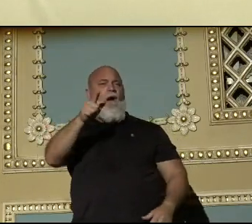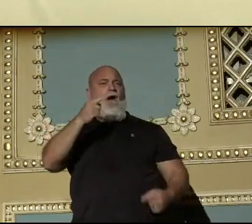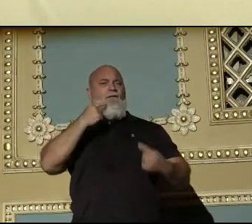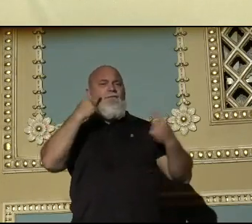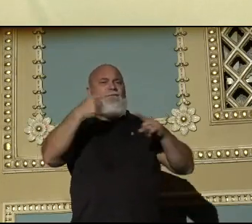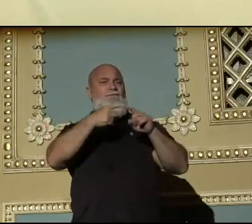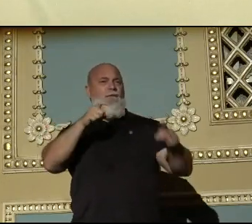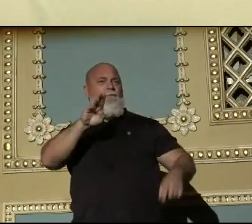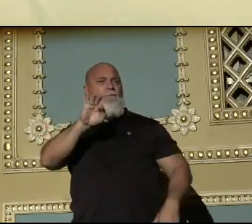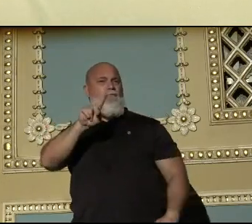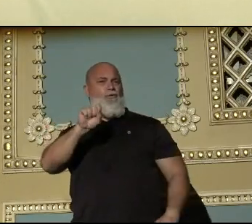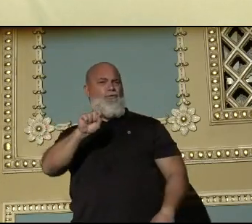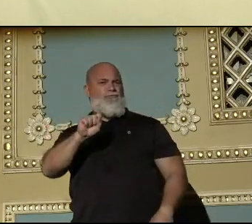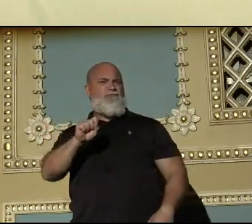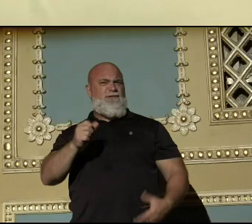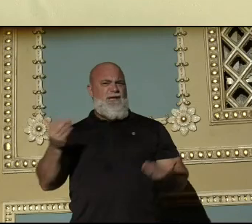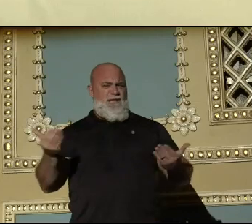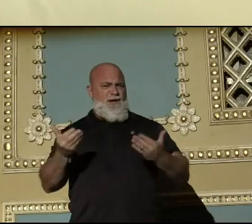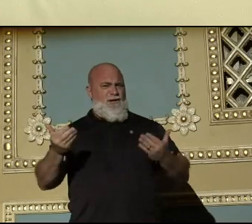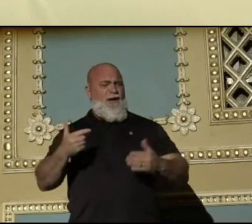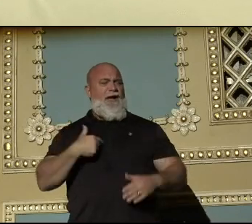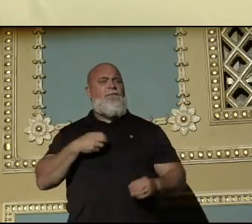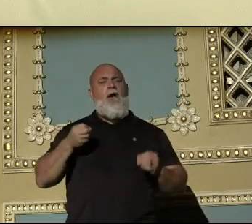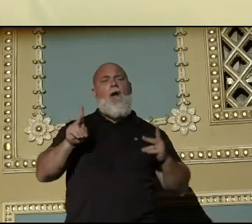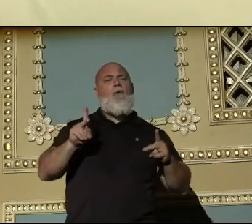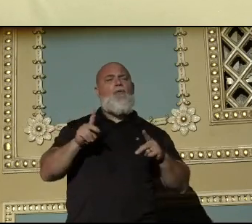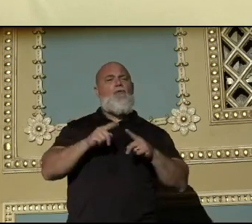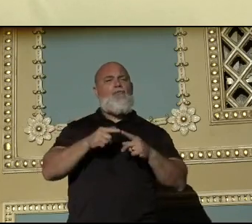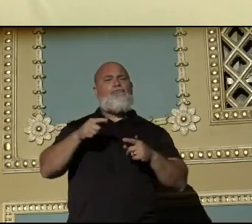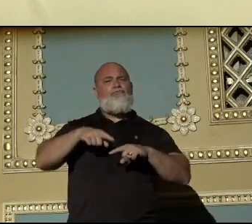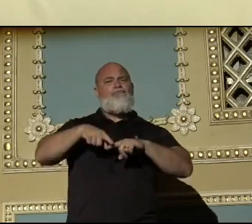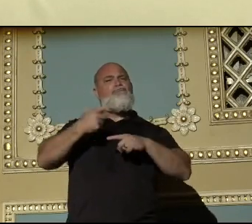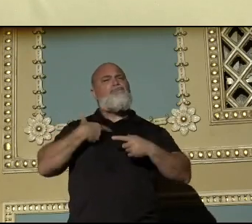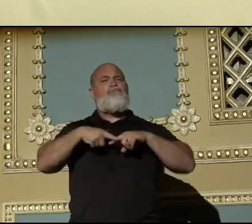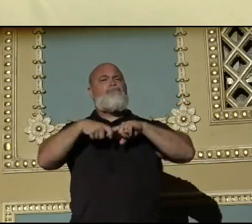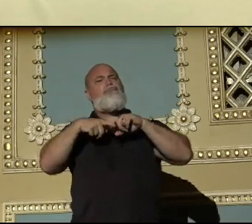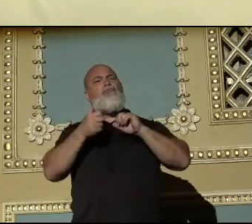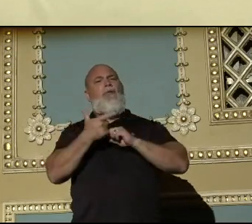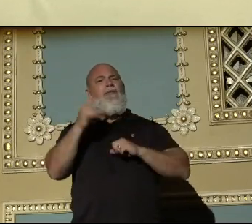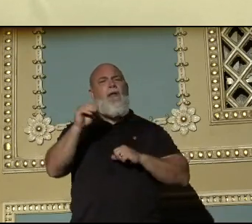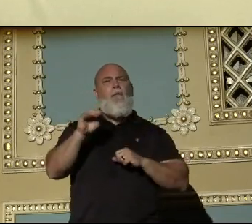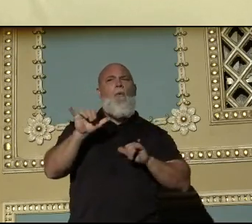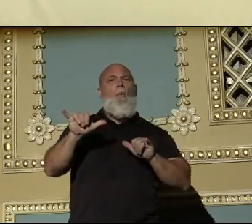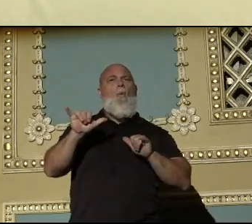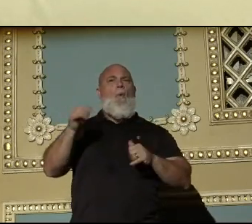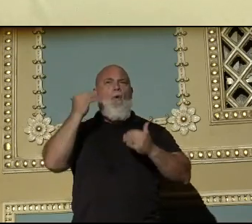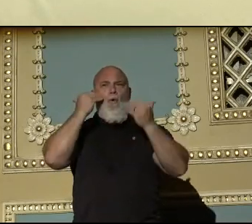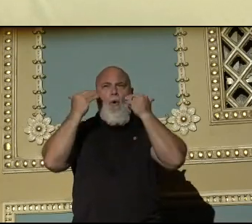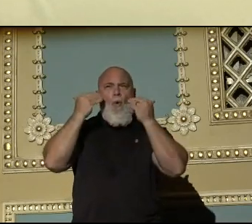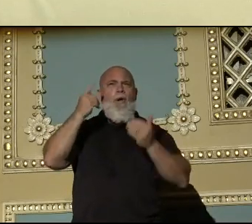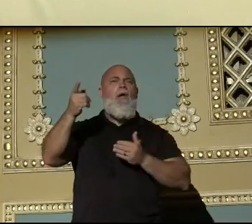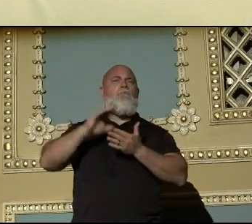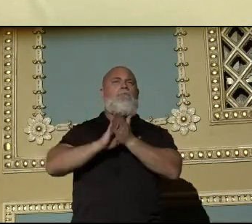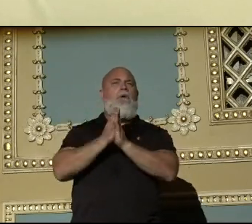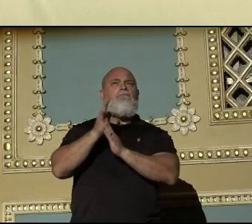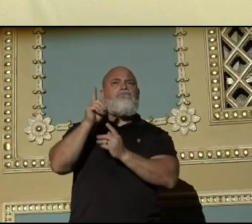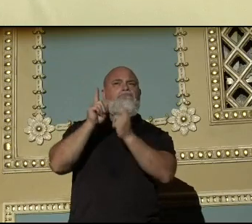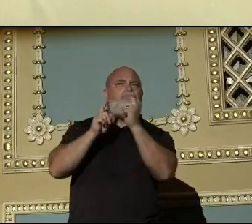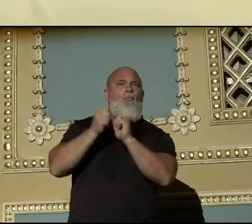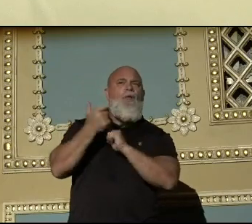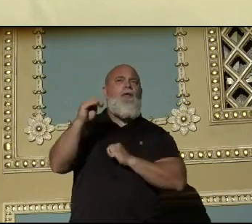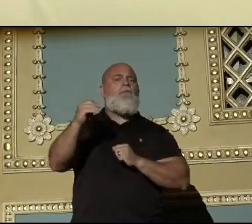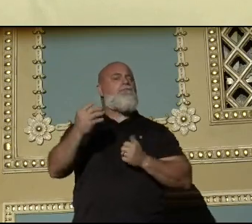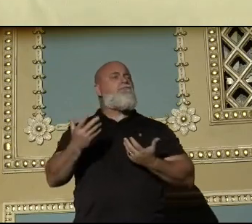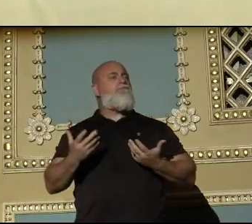perform there, but I had the opportunity to spend some time with Roger there that day and get to know him and meet him and spend some time with him. You know,